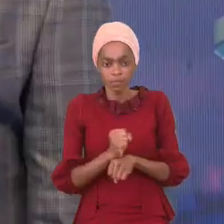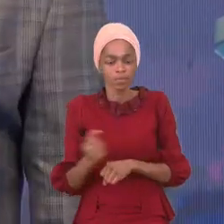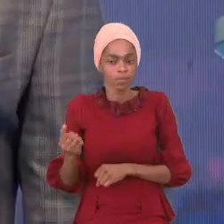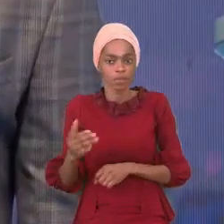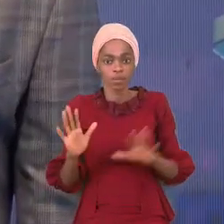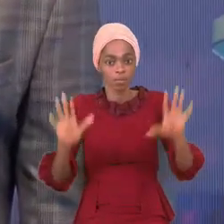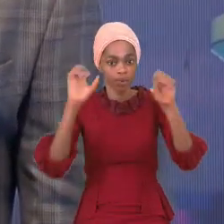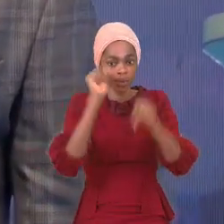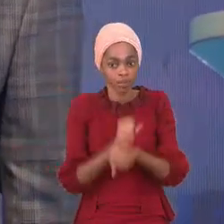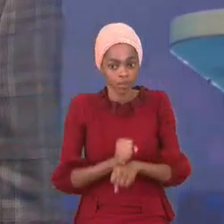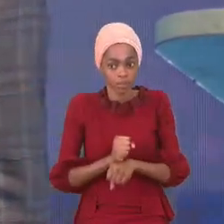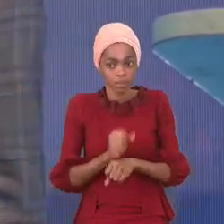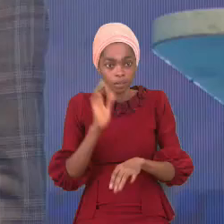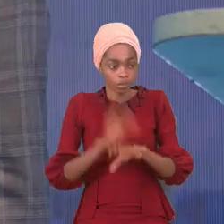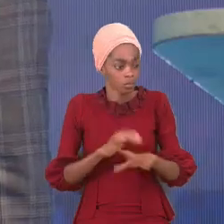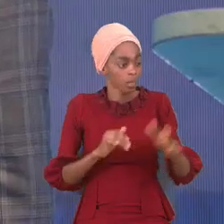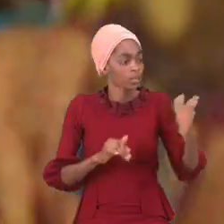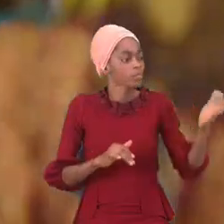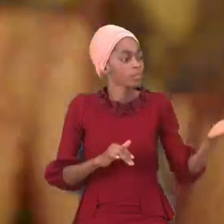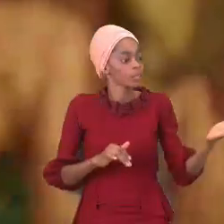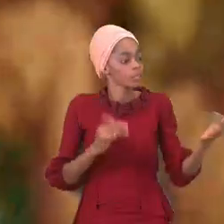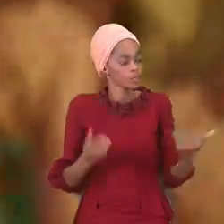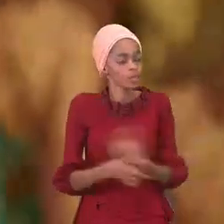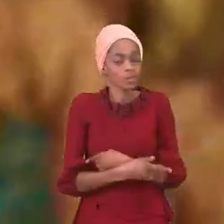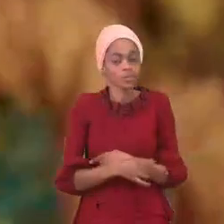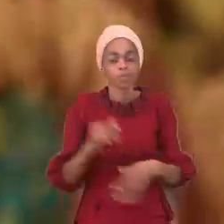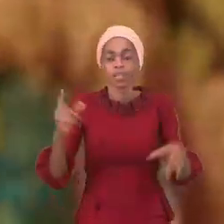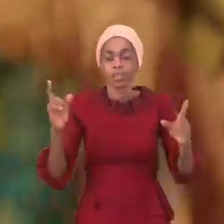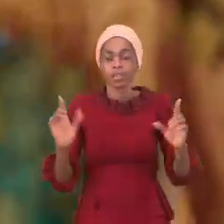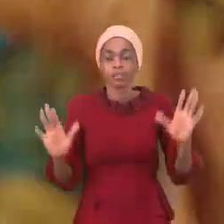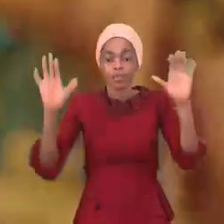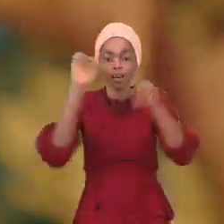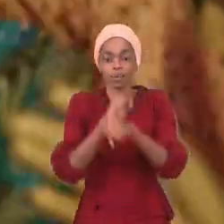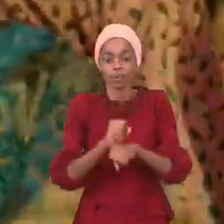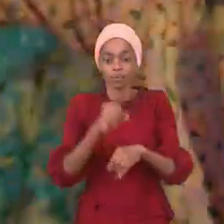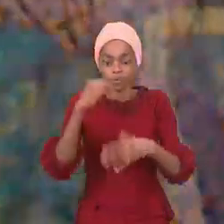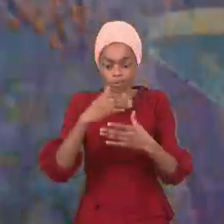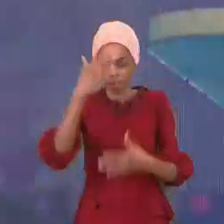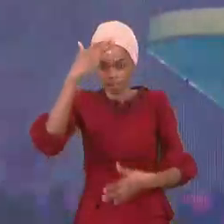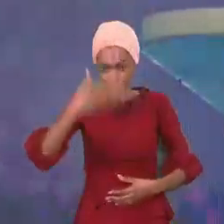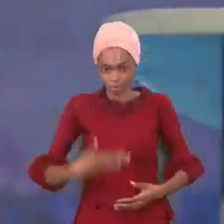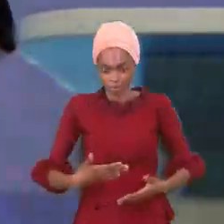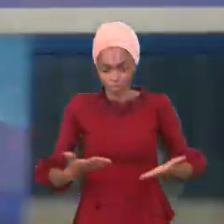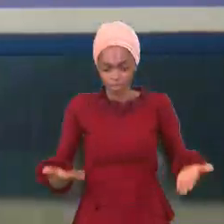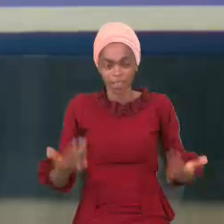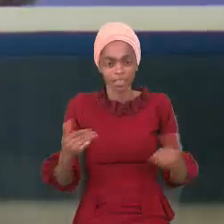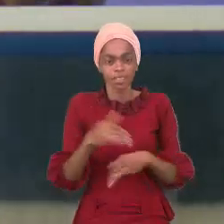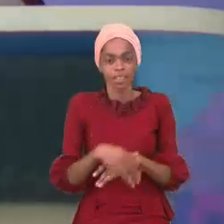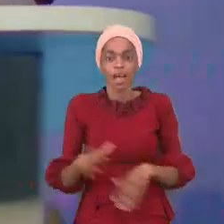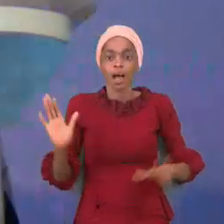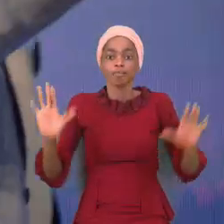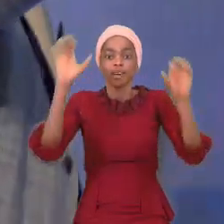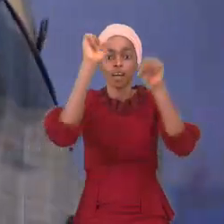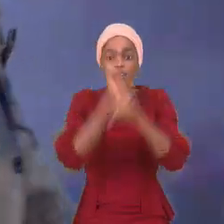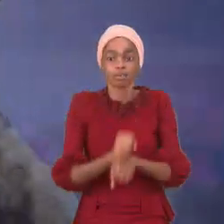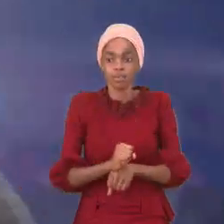signs and wonders on that side there today. Signs and wonders in my front there tonight. And signs and